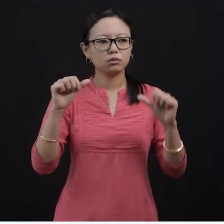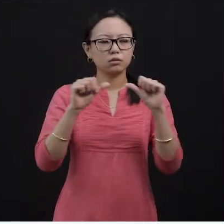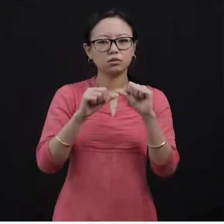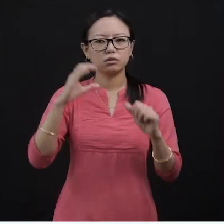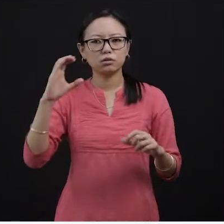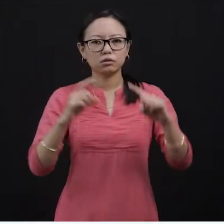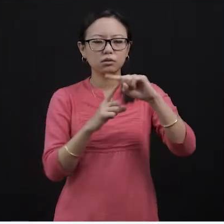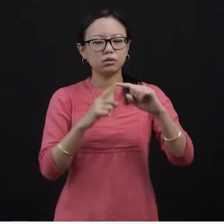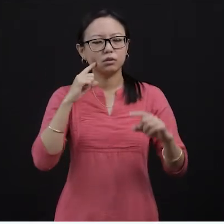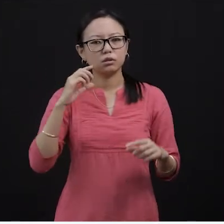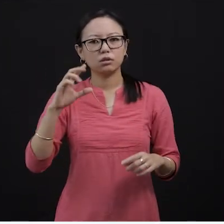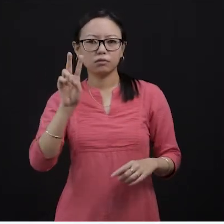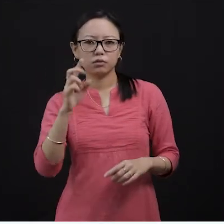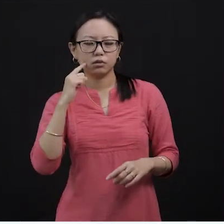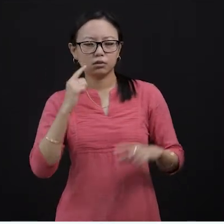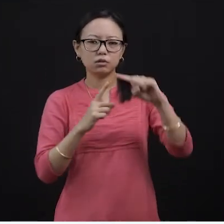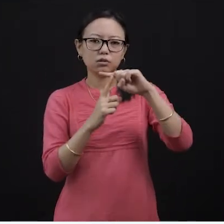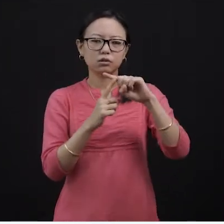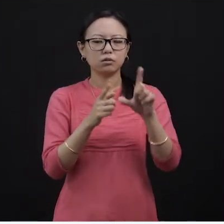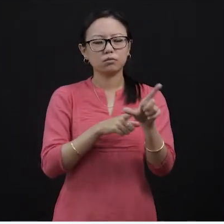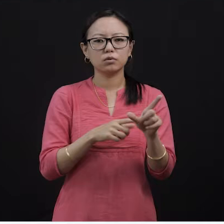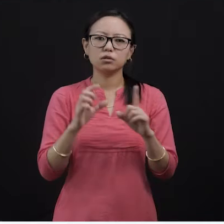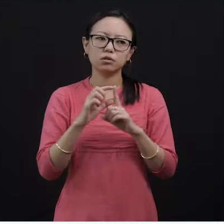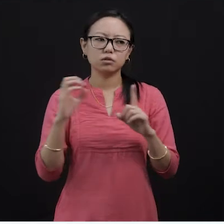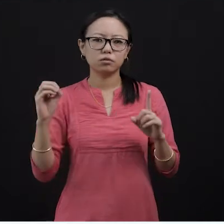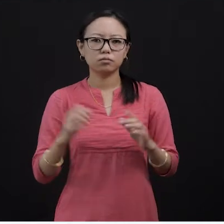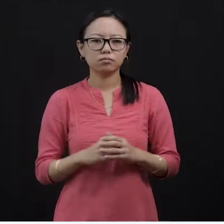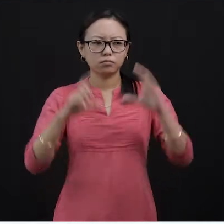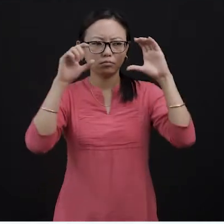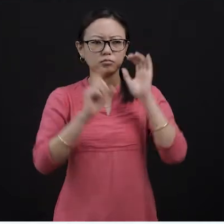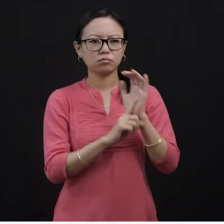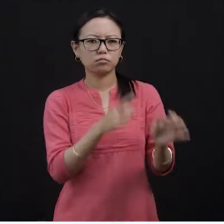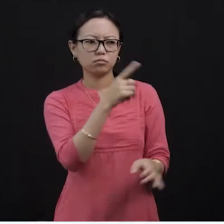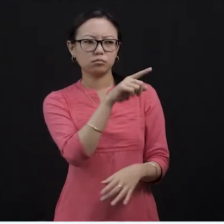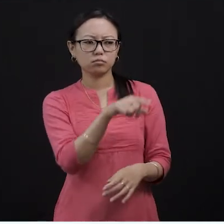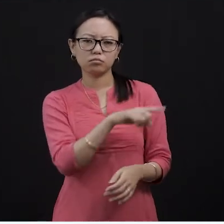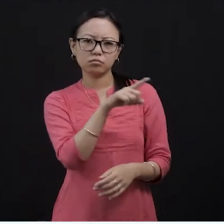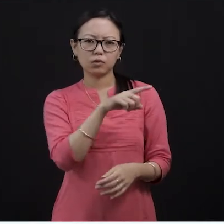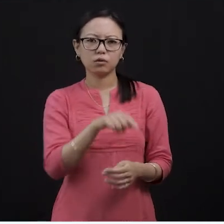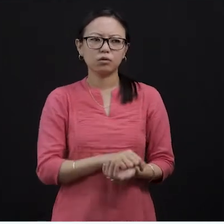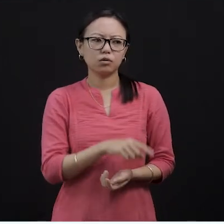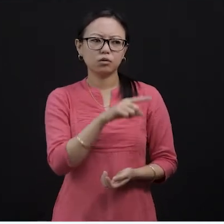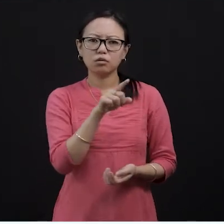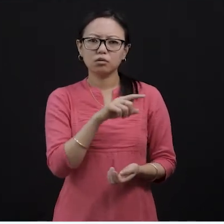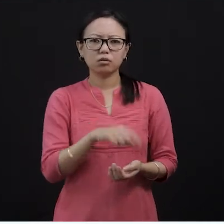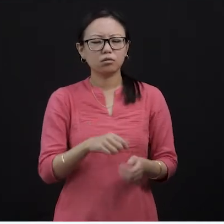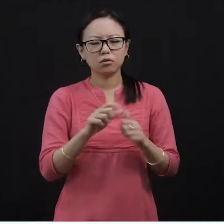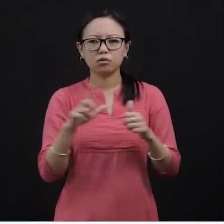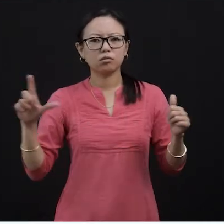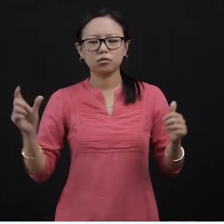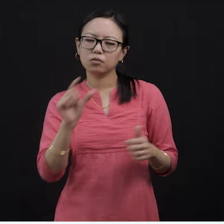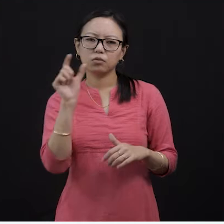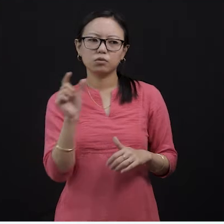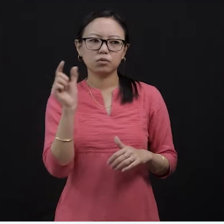we will need all these materials, okay? And the name of this activity would be effects of